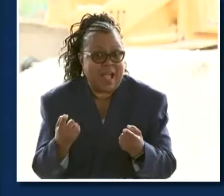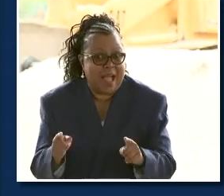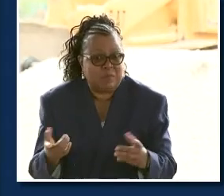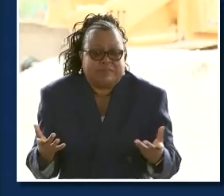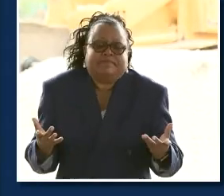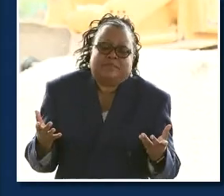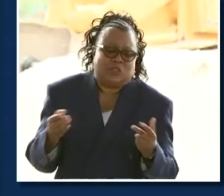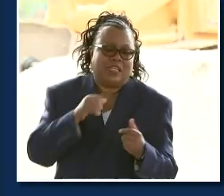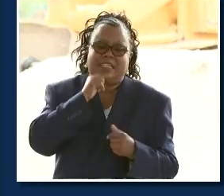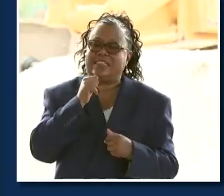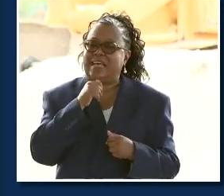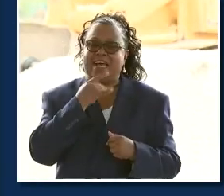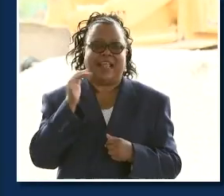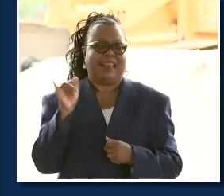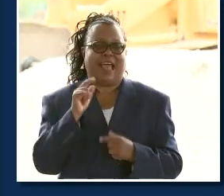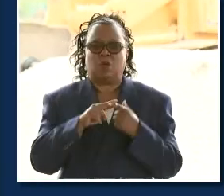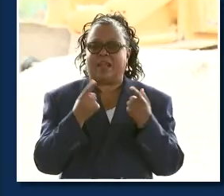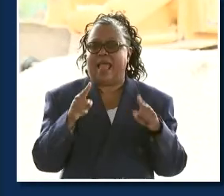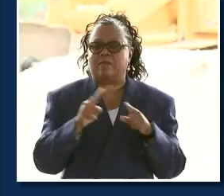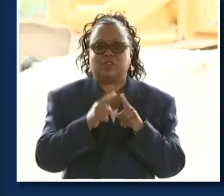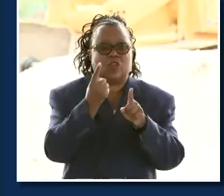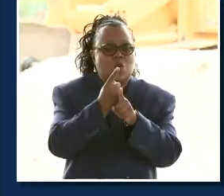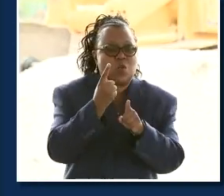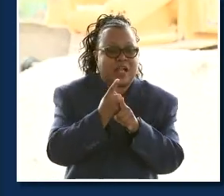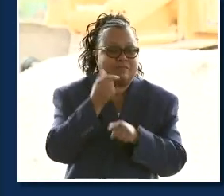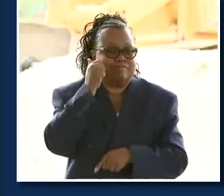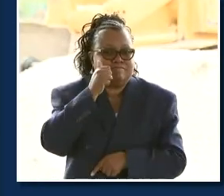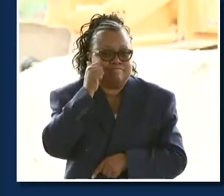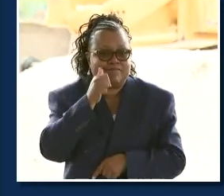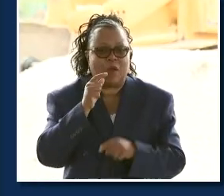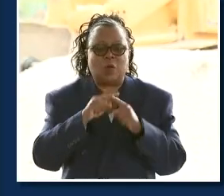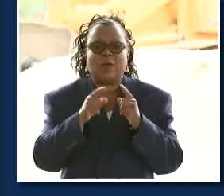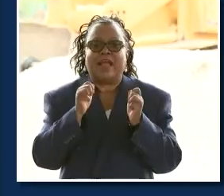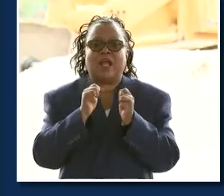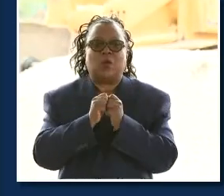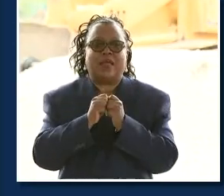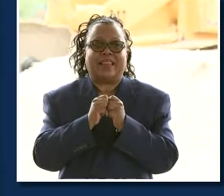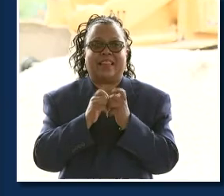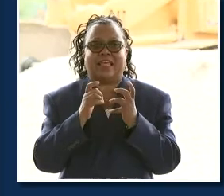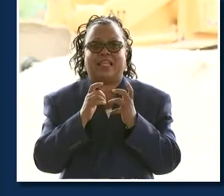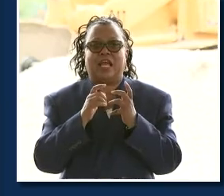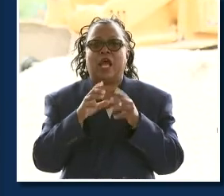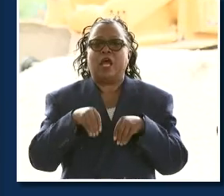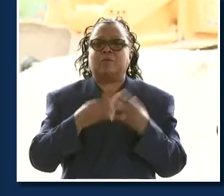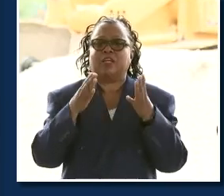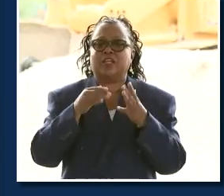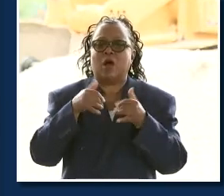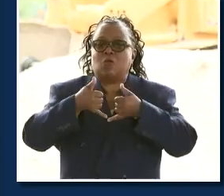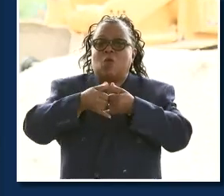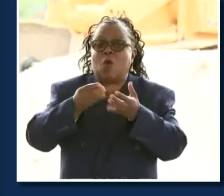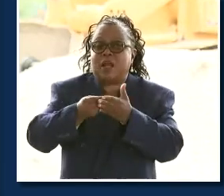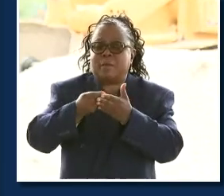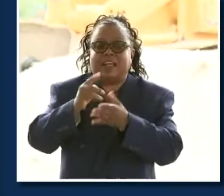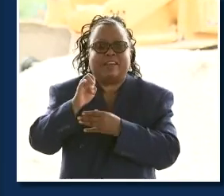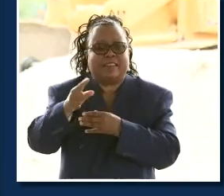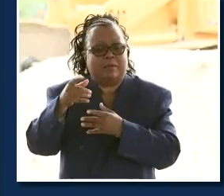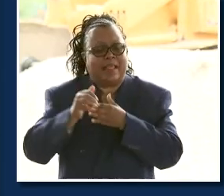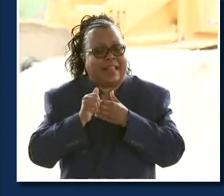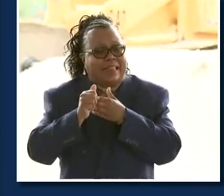So not unlike what happens on a regular basis with putting up reward money for tips that